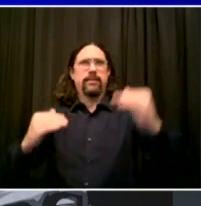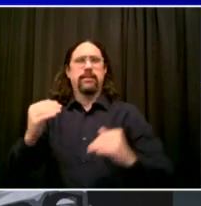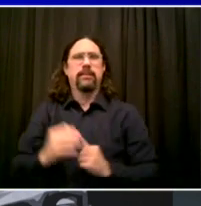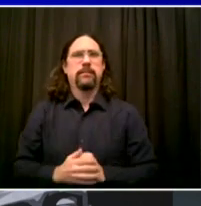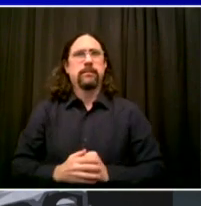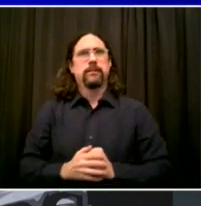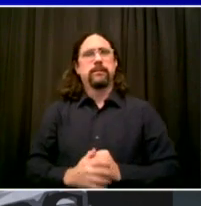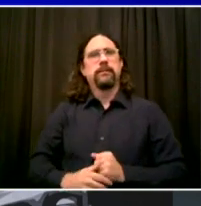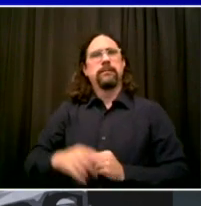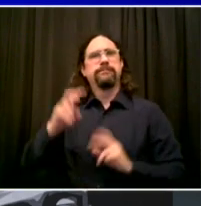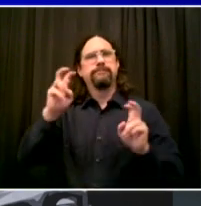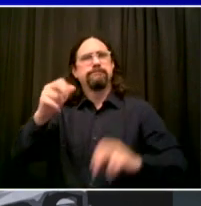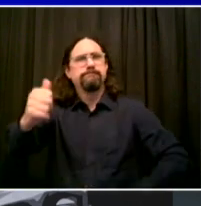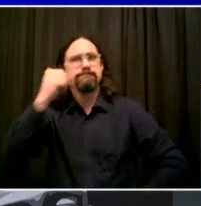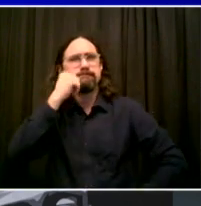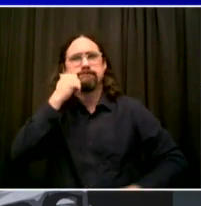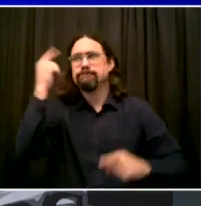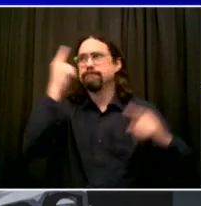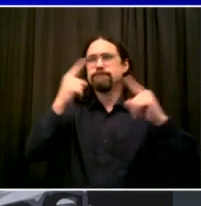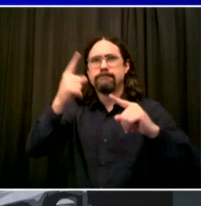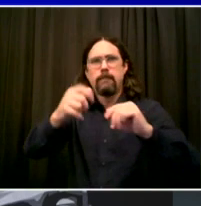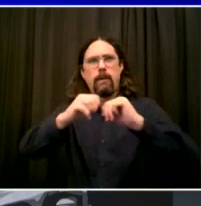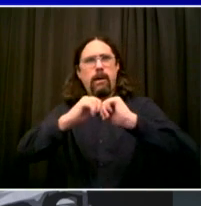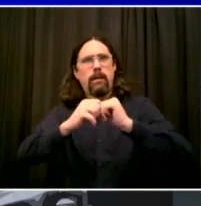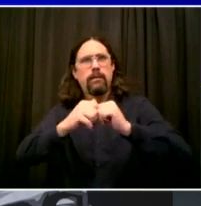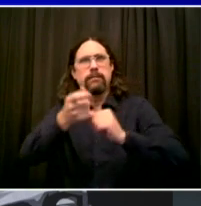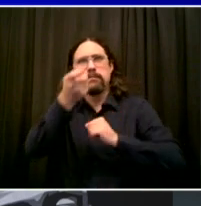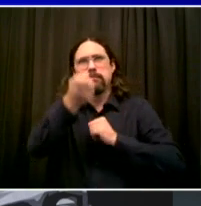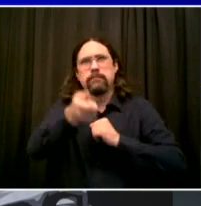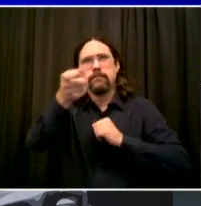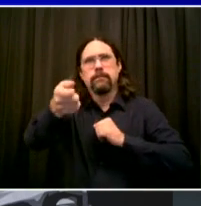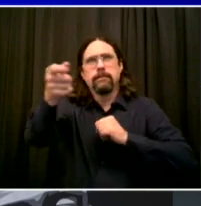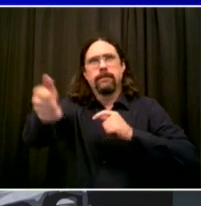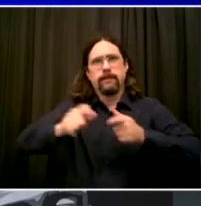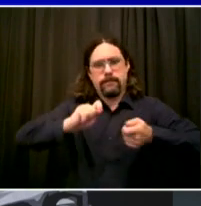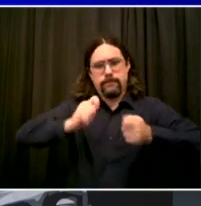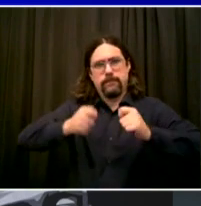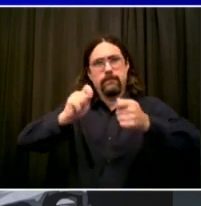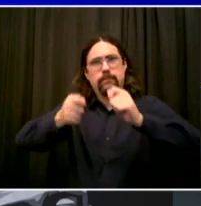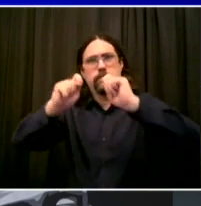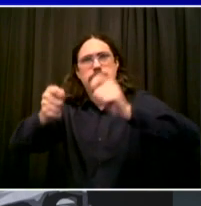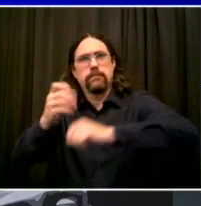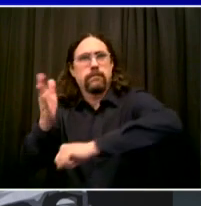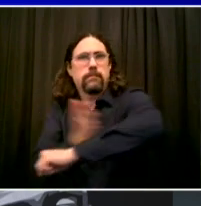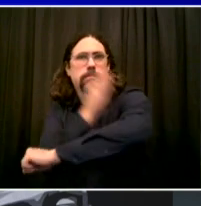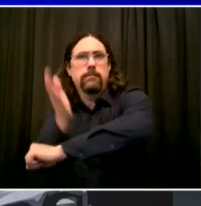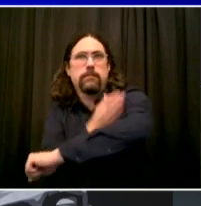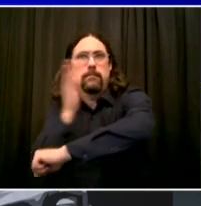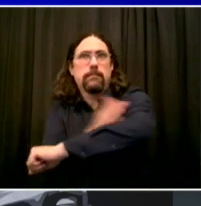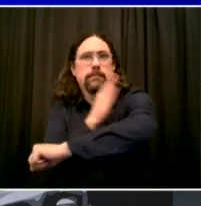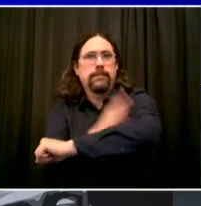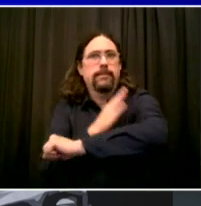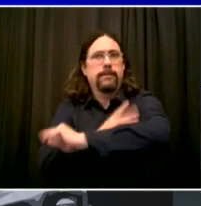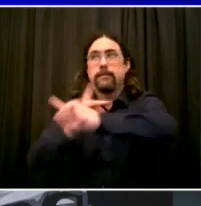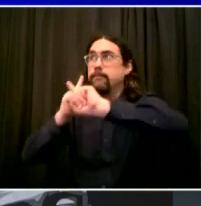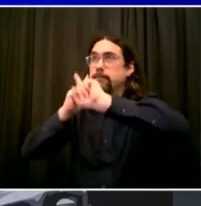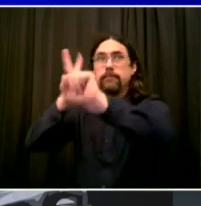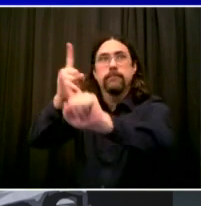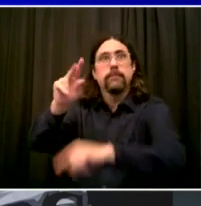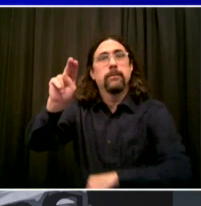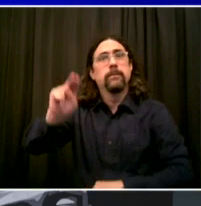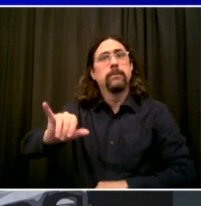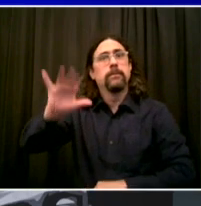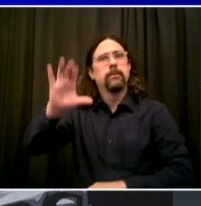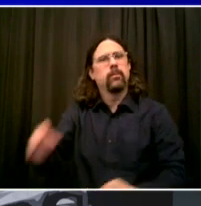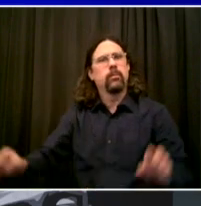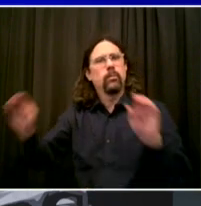it a safer city. Those things do not contradict. And too often, I think, in the public dialogue, there are those who only